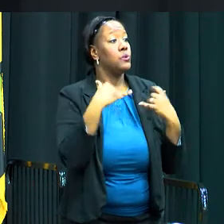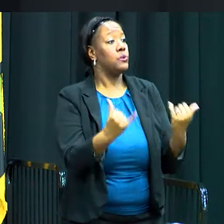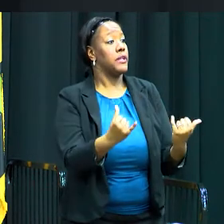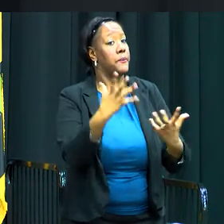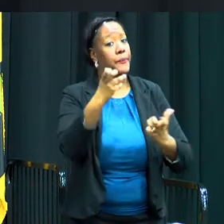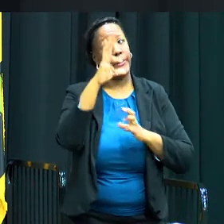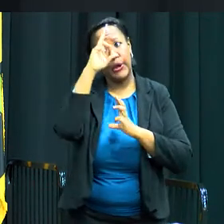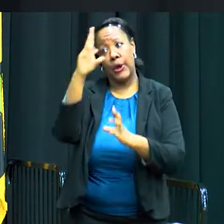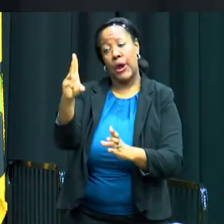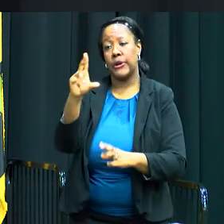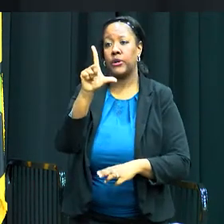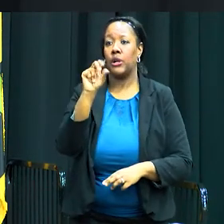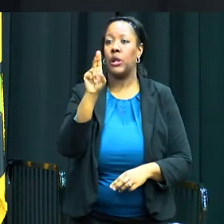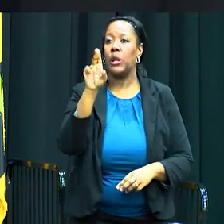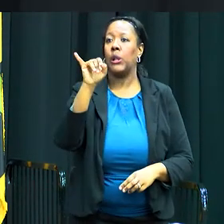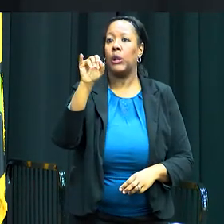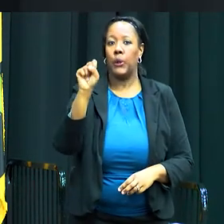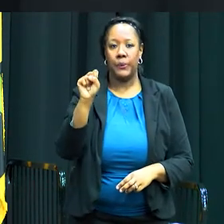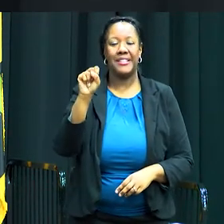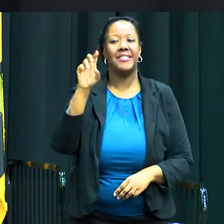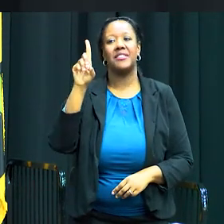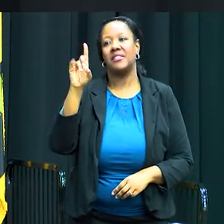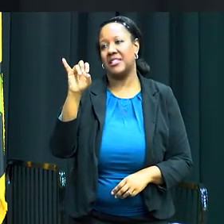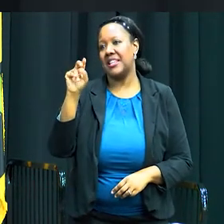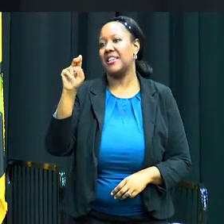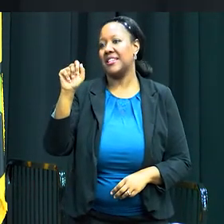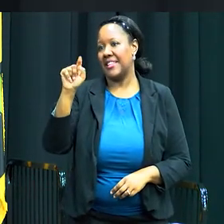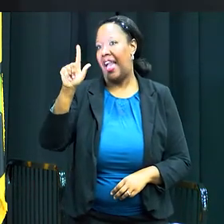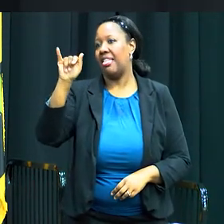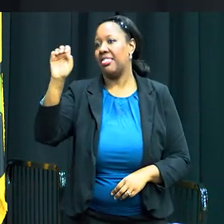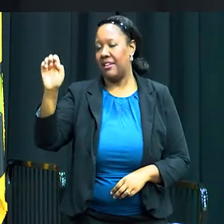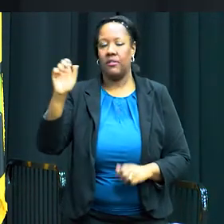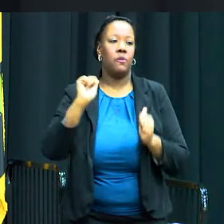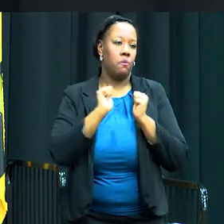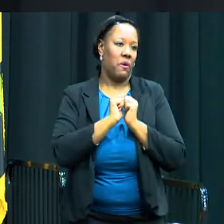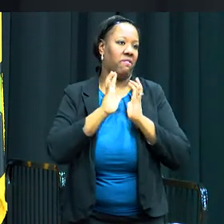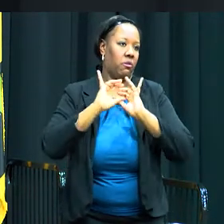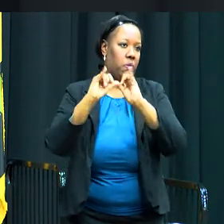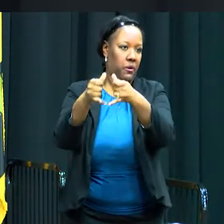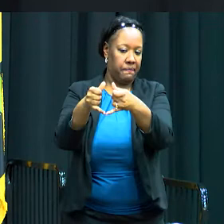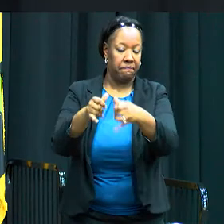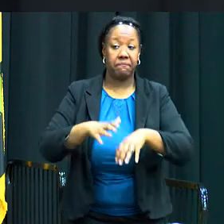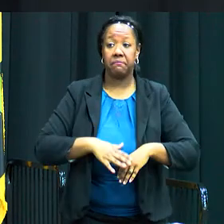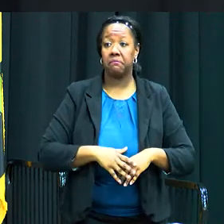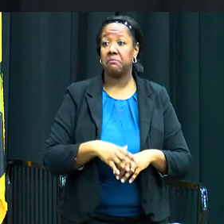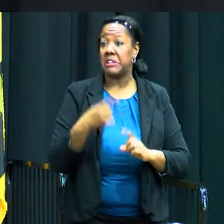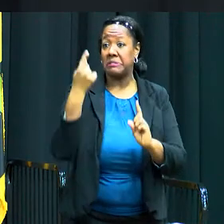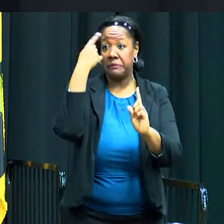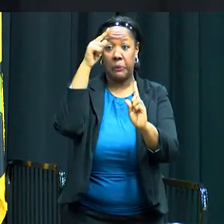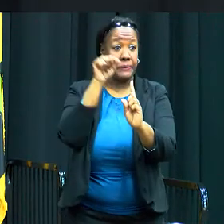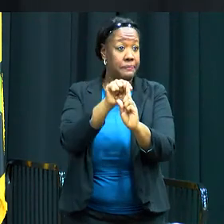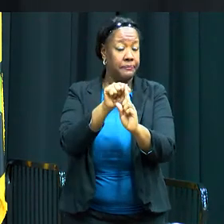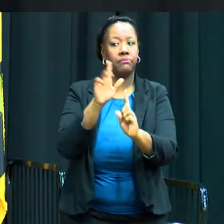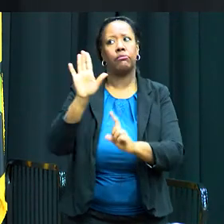Ms. Lois DiNatale with the Trustee Distinguished Service Award. The honor recognizes Lois' service of 2 full terms